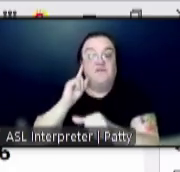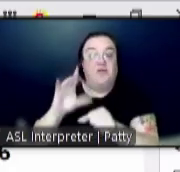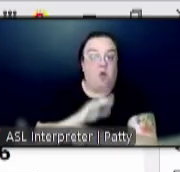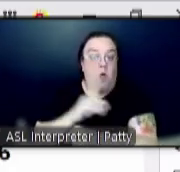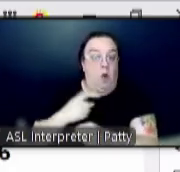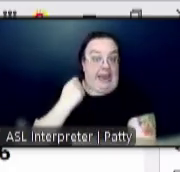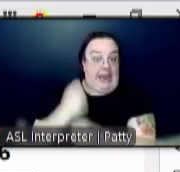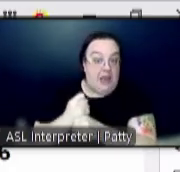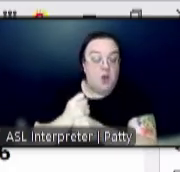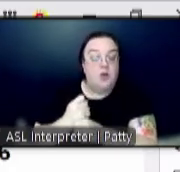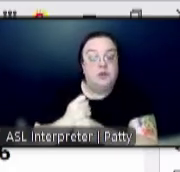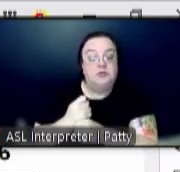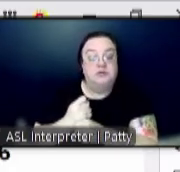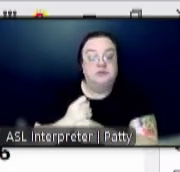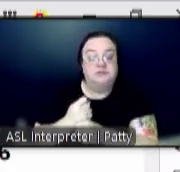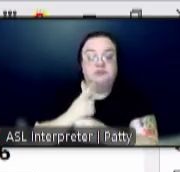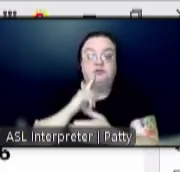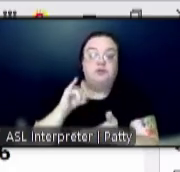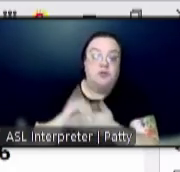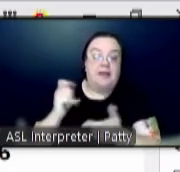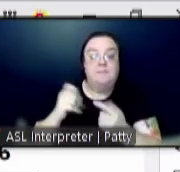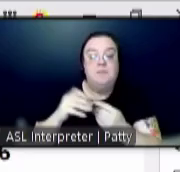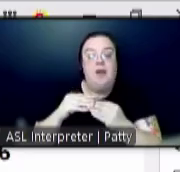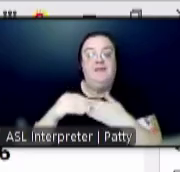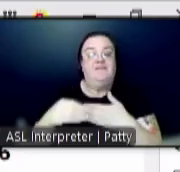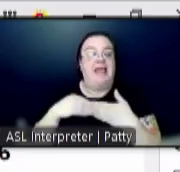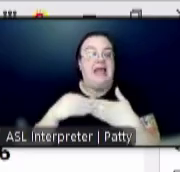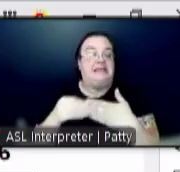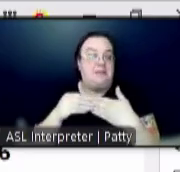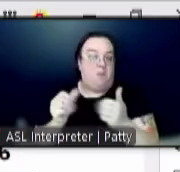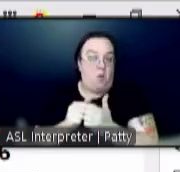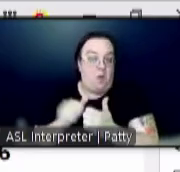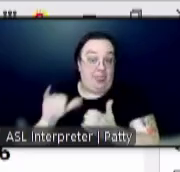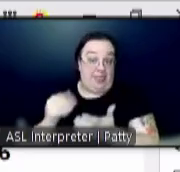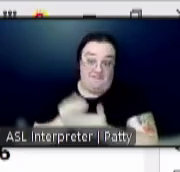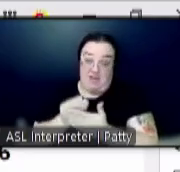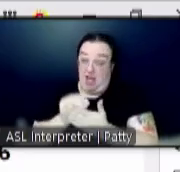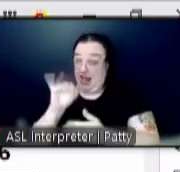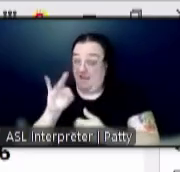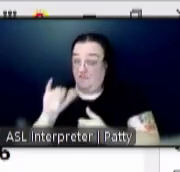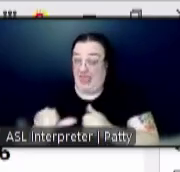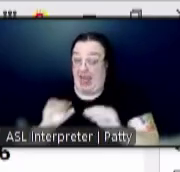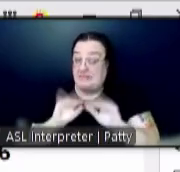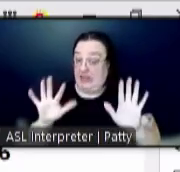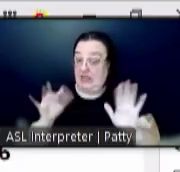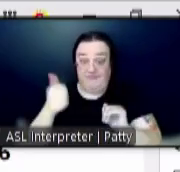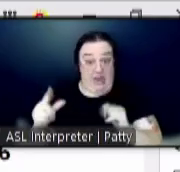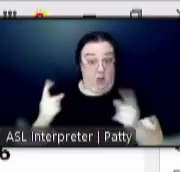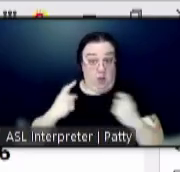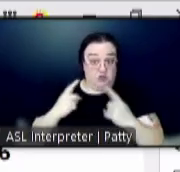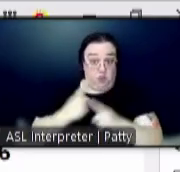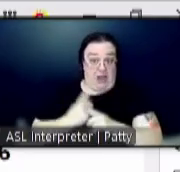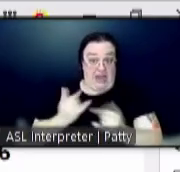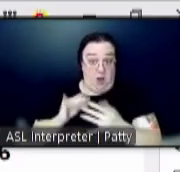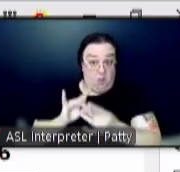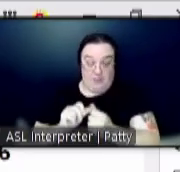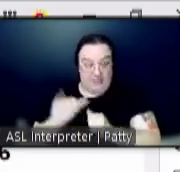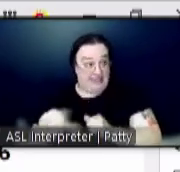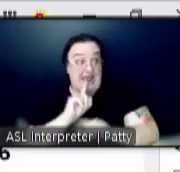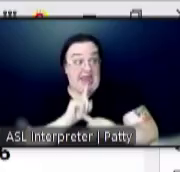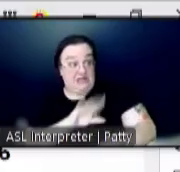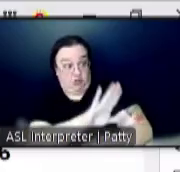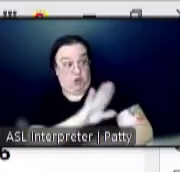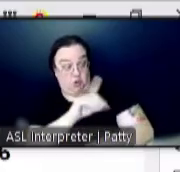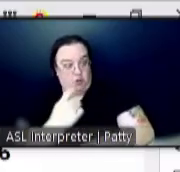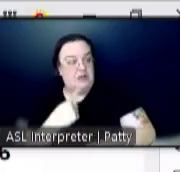be more flexible with the fund, if that makes any sense. Any questions right now with that? Did I answer your question, Councilmember?